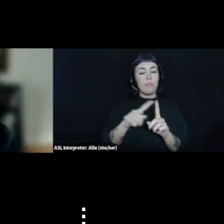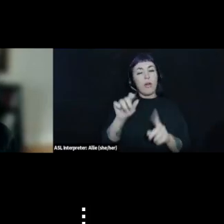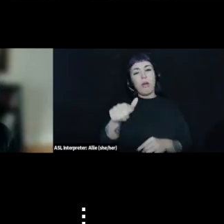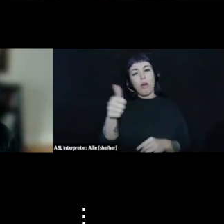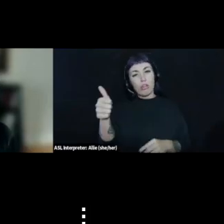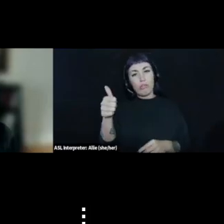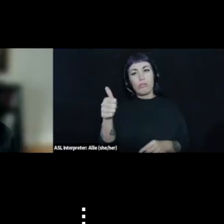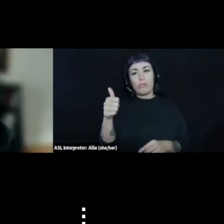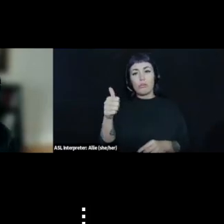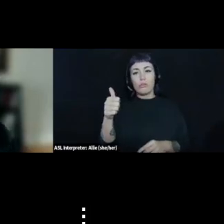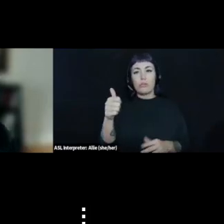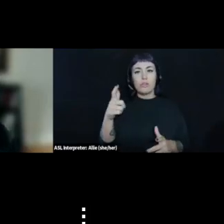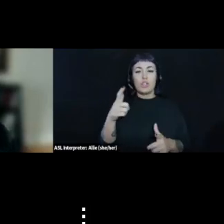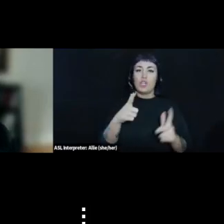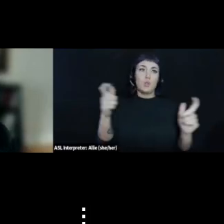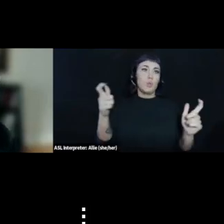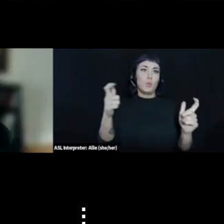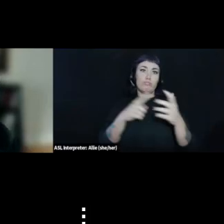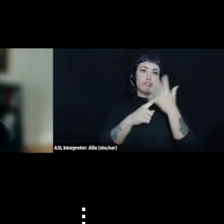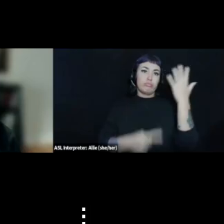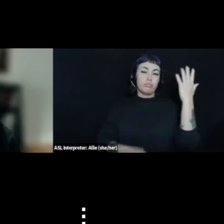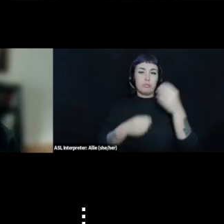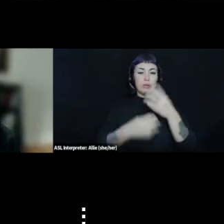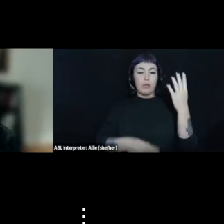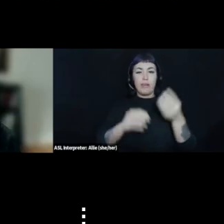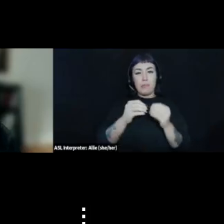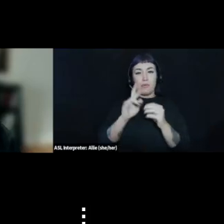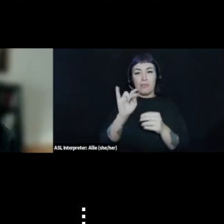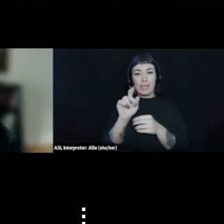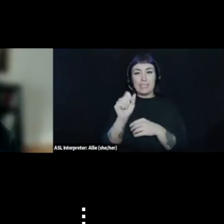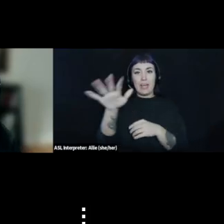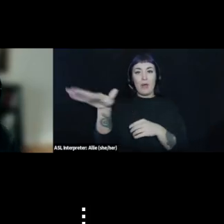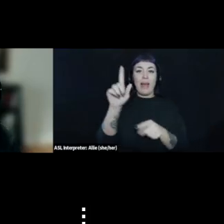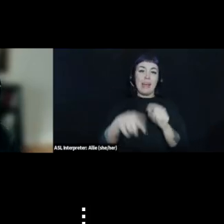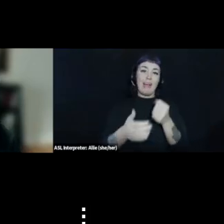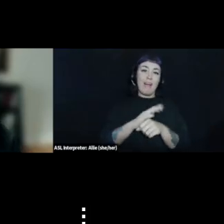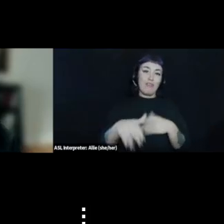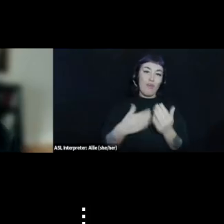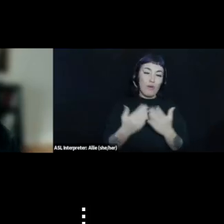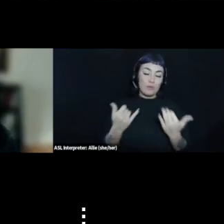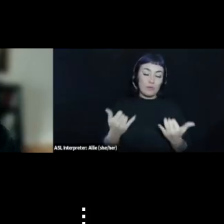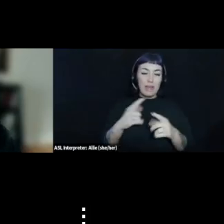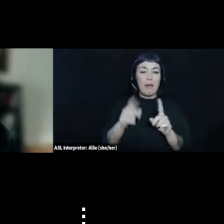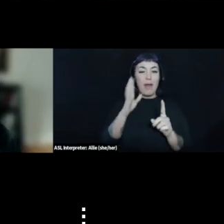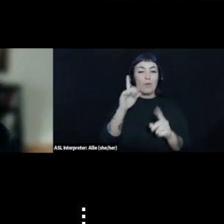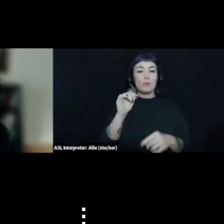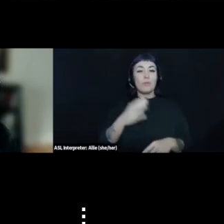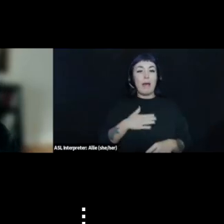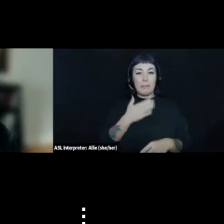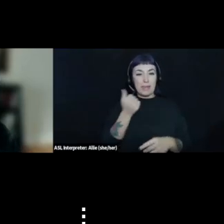are a huge number of kinks out there, and unfortunately I can't cover every single one, but I'm going to do my